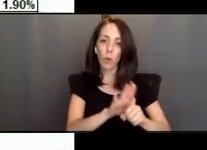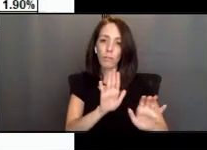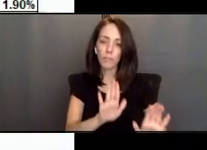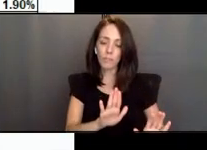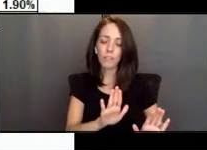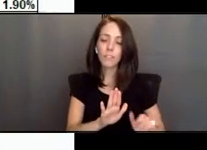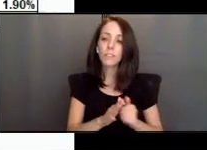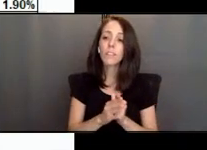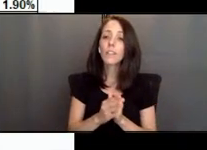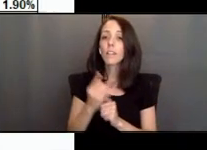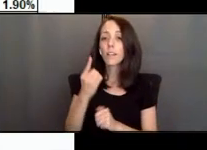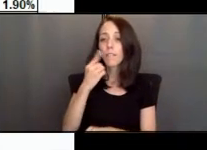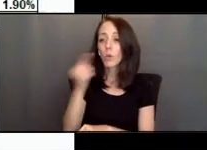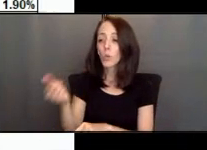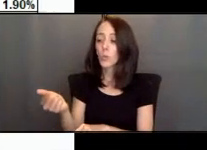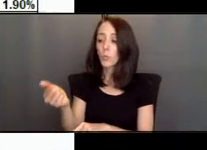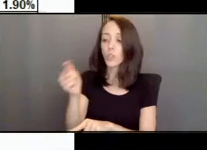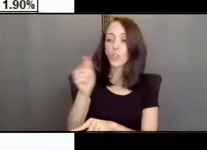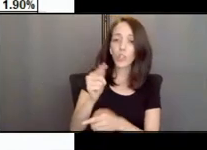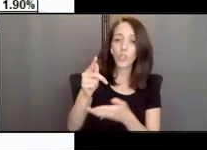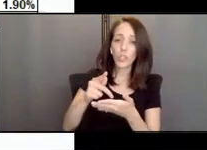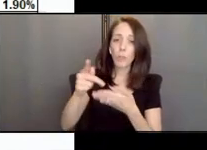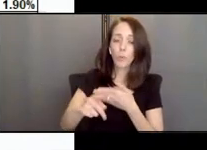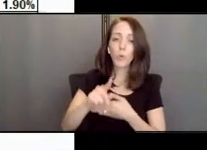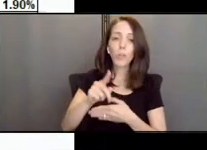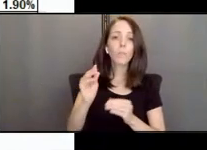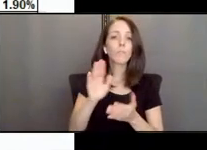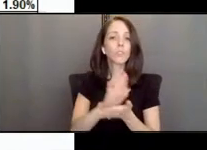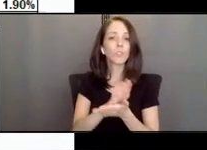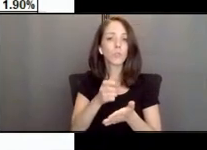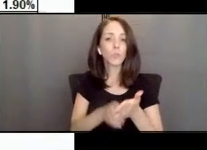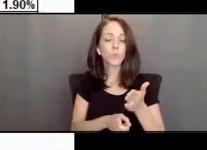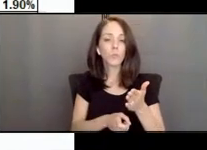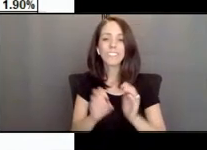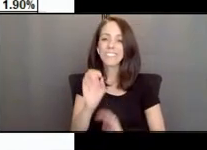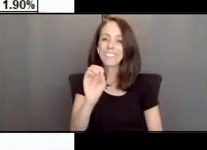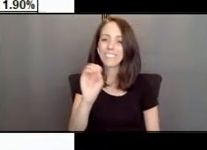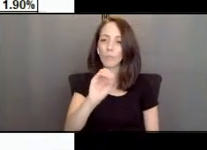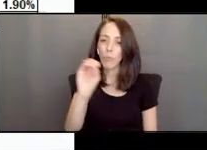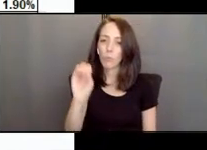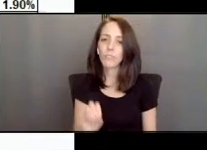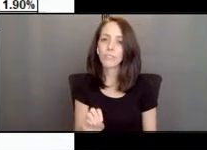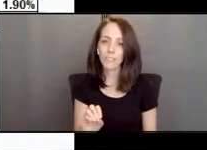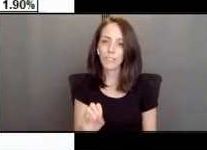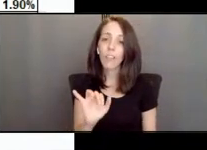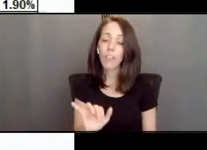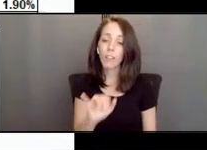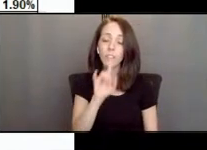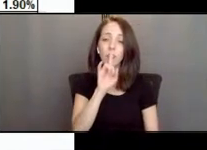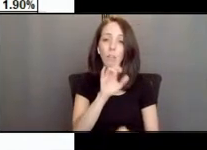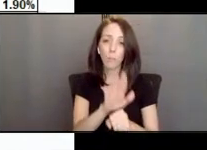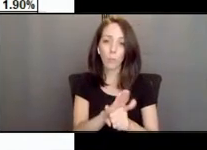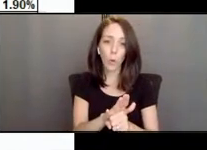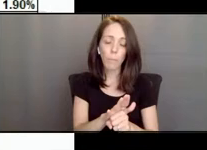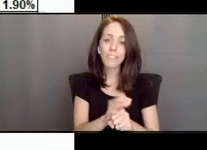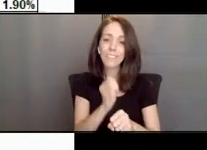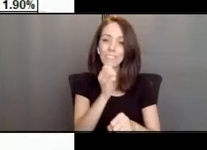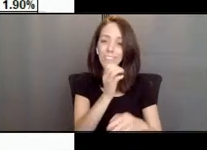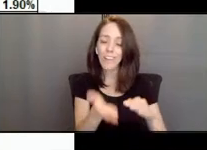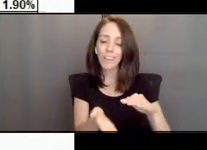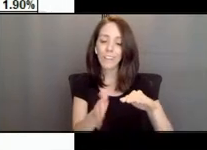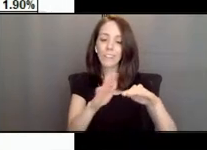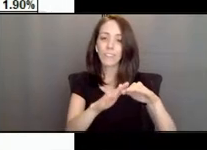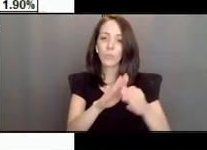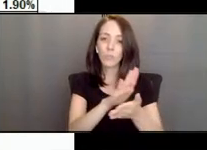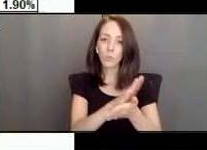in programs that have the tuition promise is 0% increase. That is one of the programs we've been able to offer that